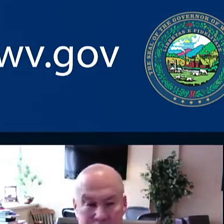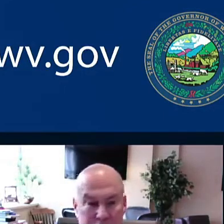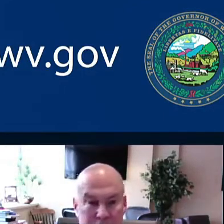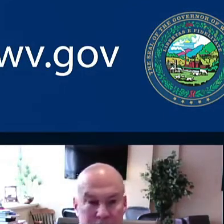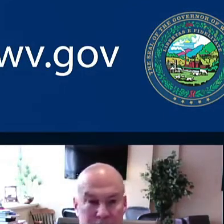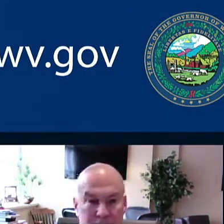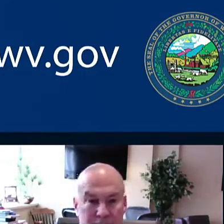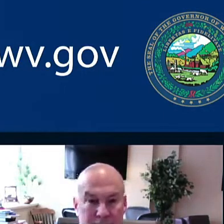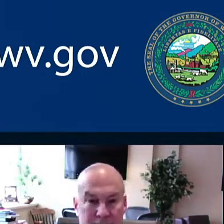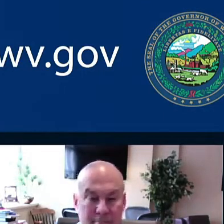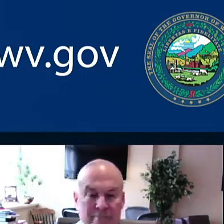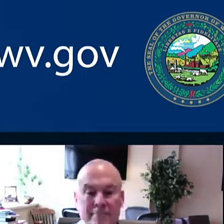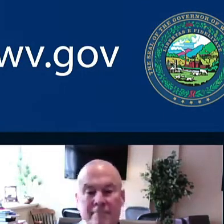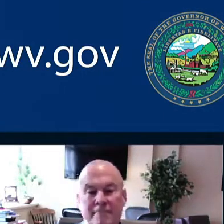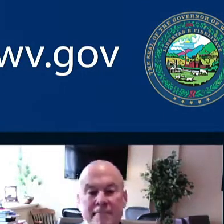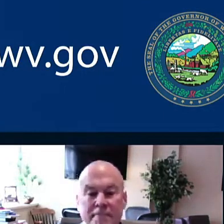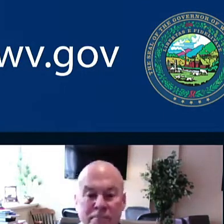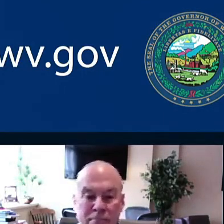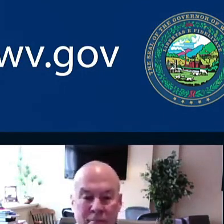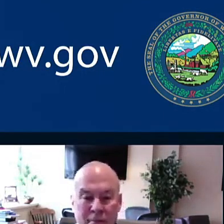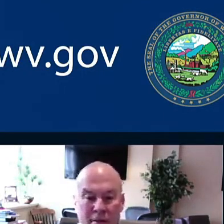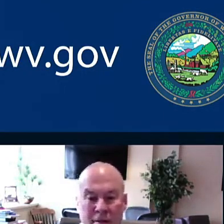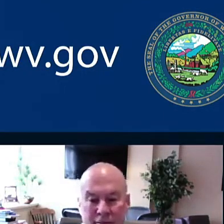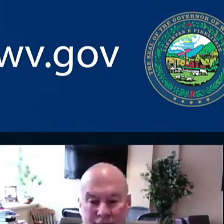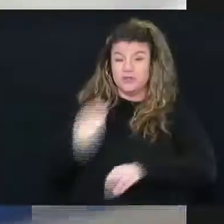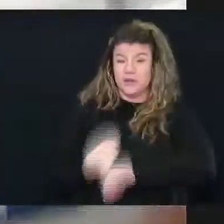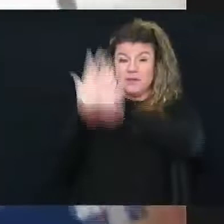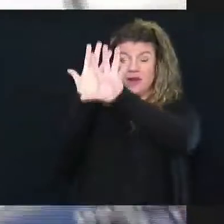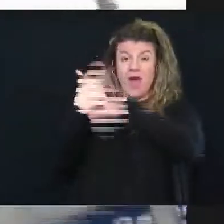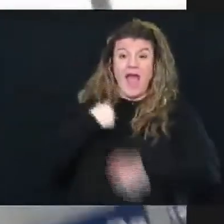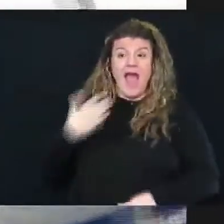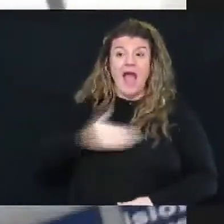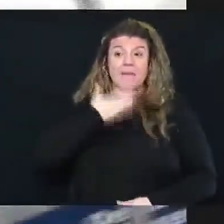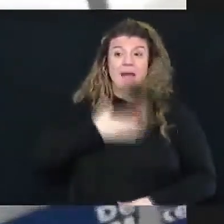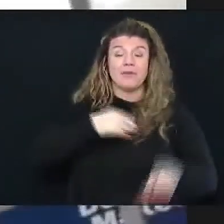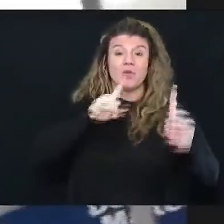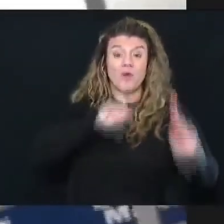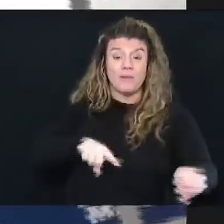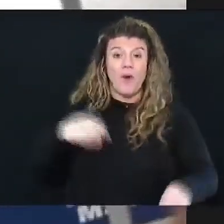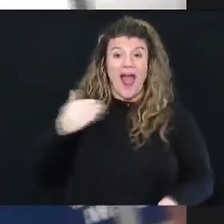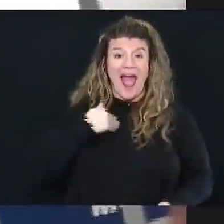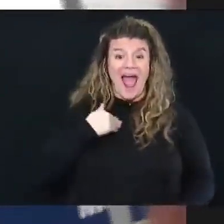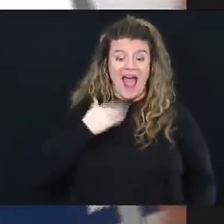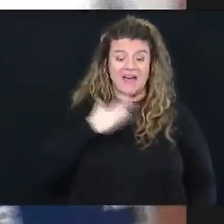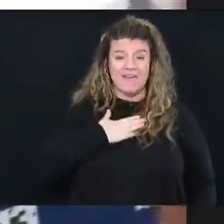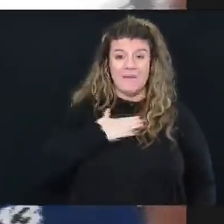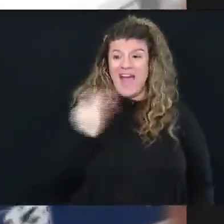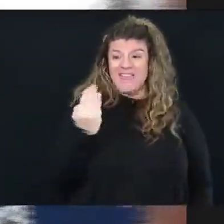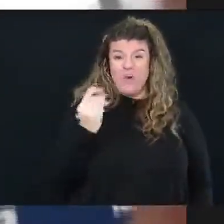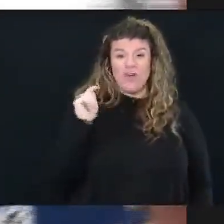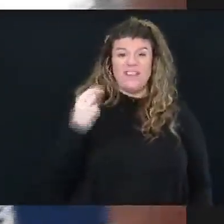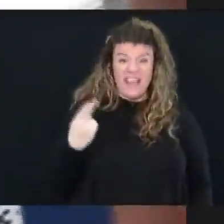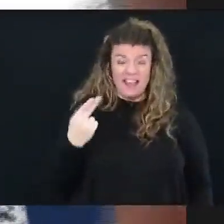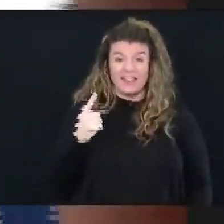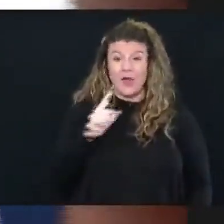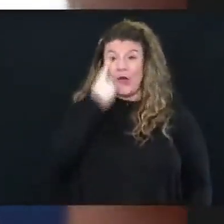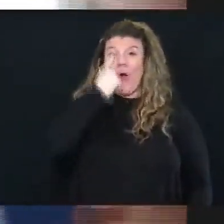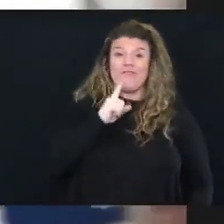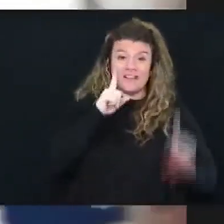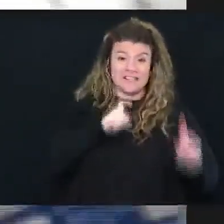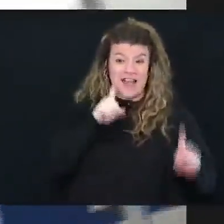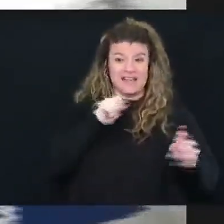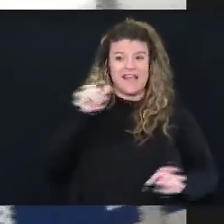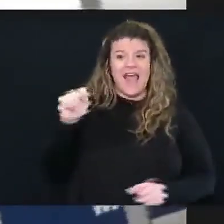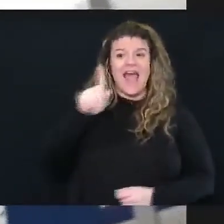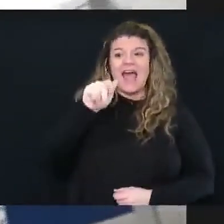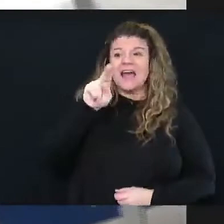Good afternoon, Governor and cabinet members and fellow reporters. I'm happy to report that I had my 14th COVID test this morning over at the Kanawha